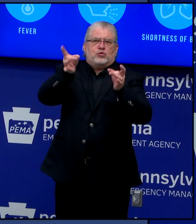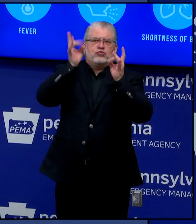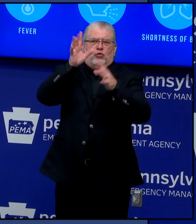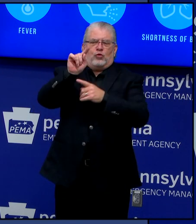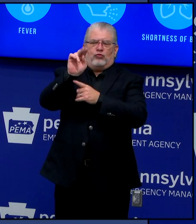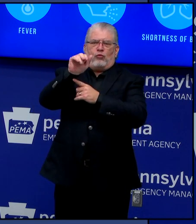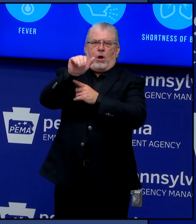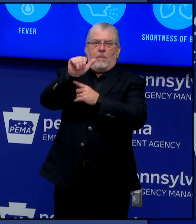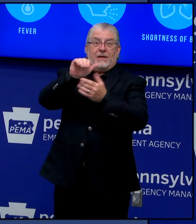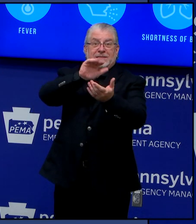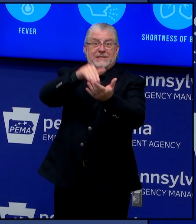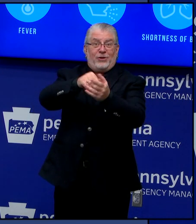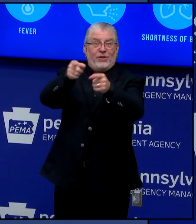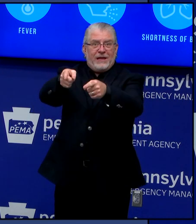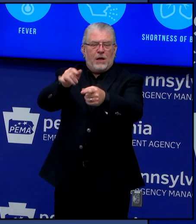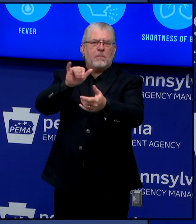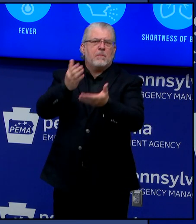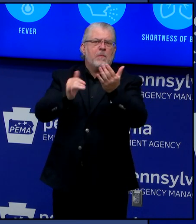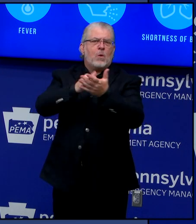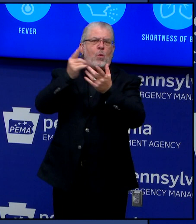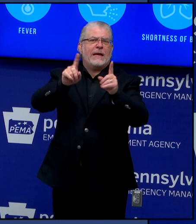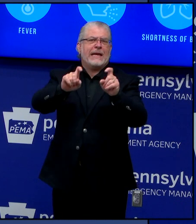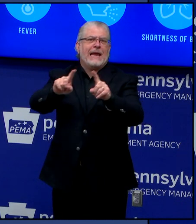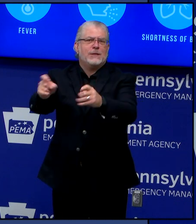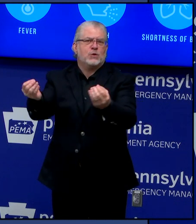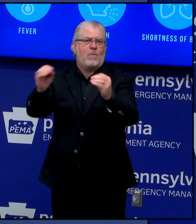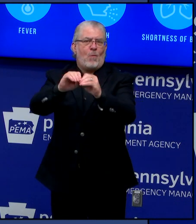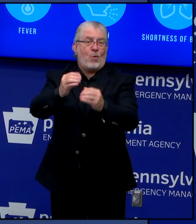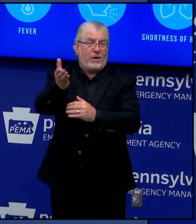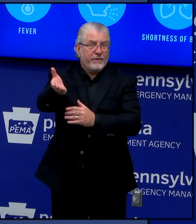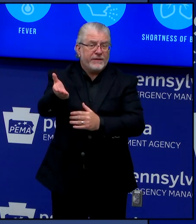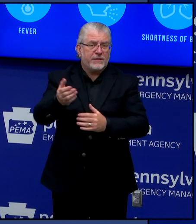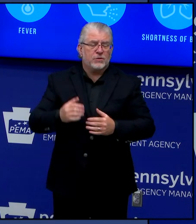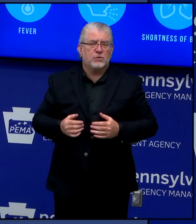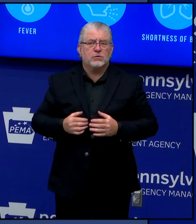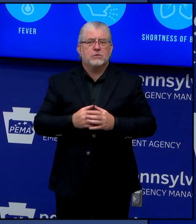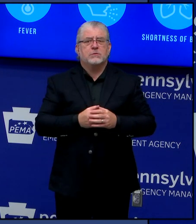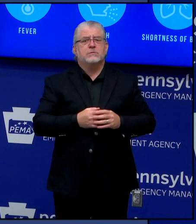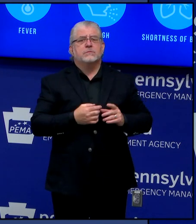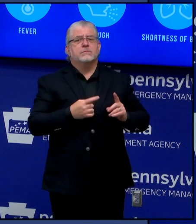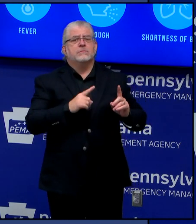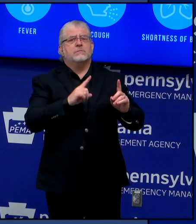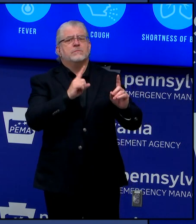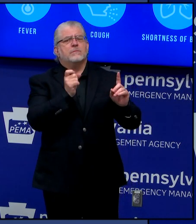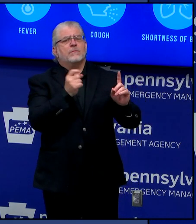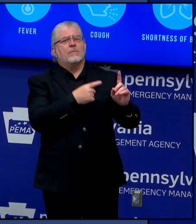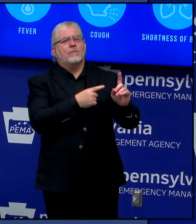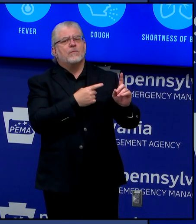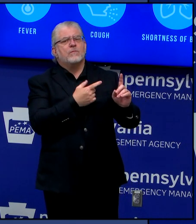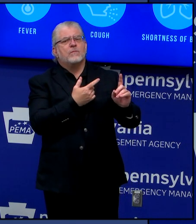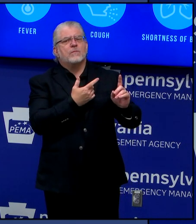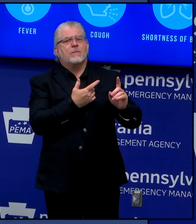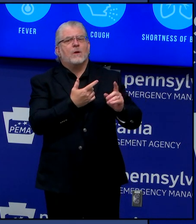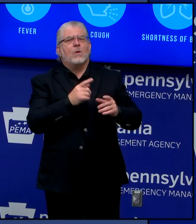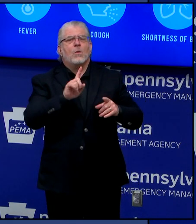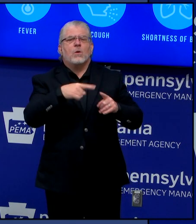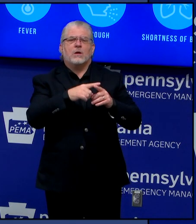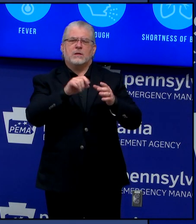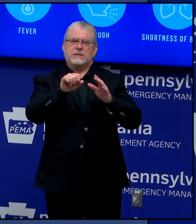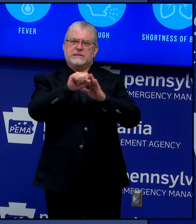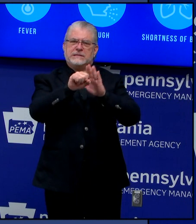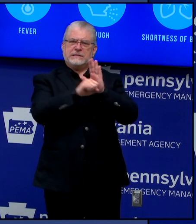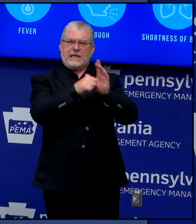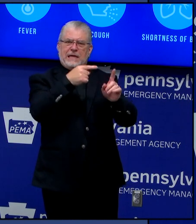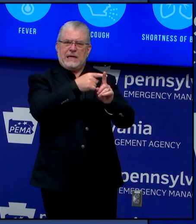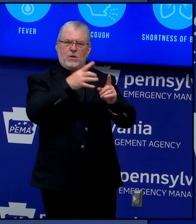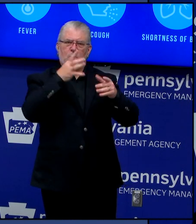asymptomatic people at its testing sites in Pennsylvania and elsewhere. When will the state do the same at its testing sites? And should hospitals do the same at